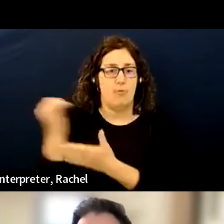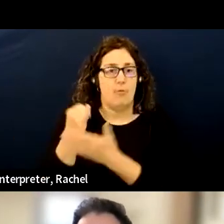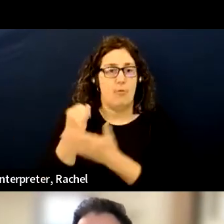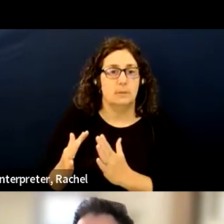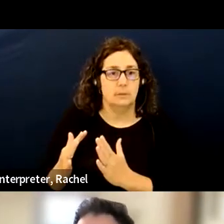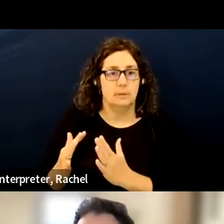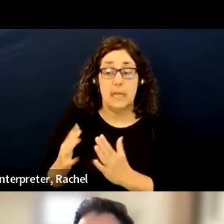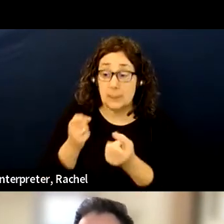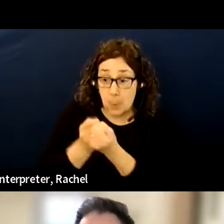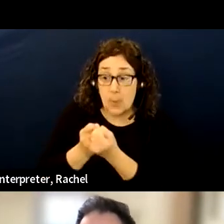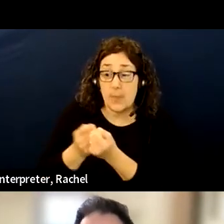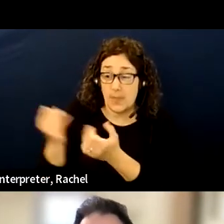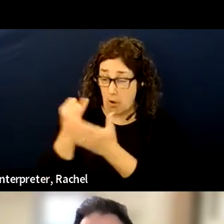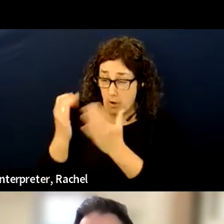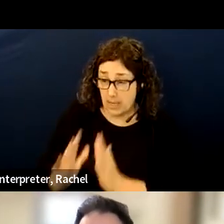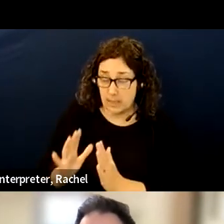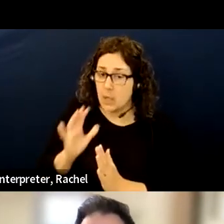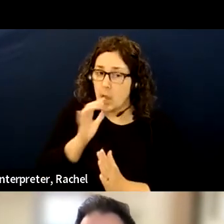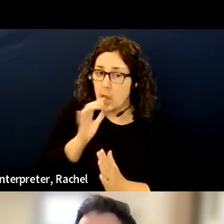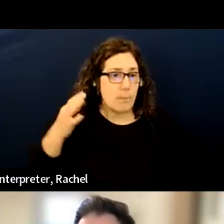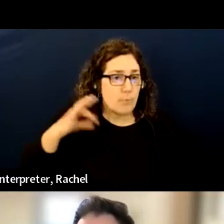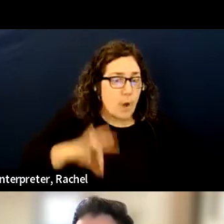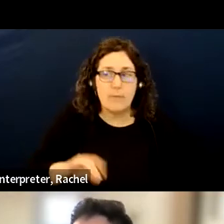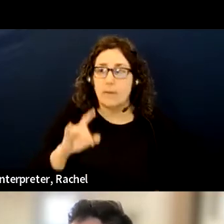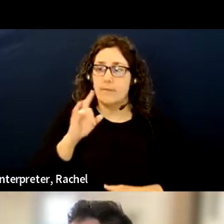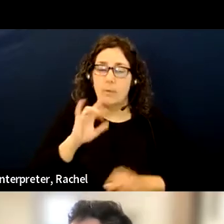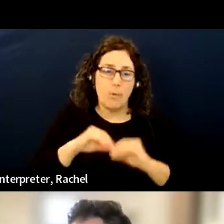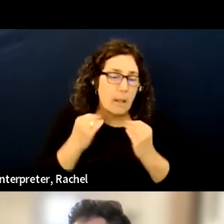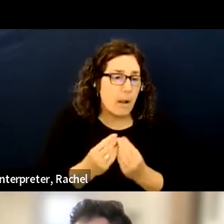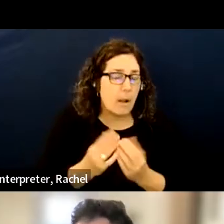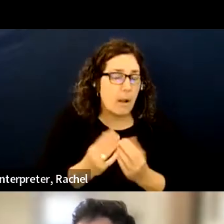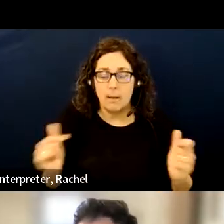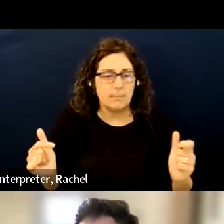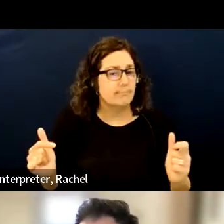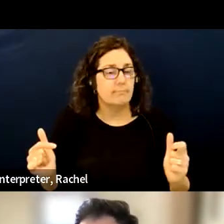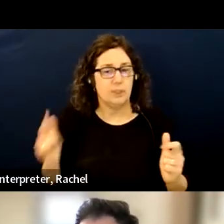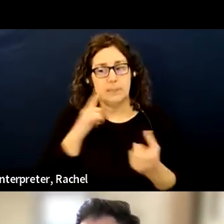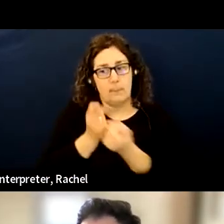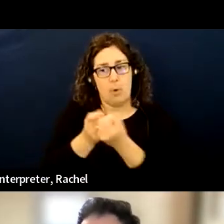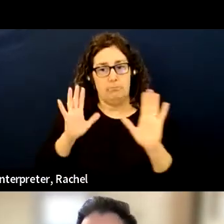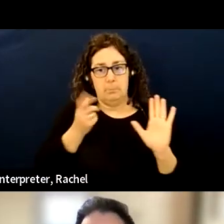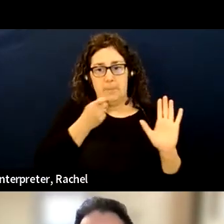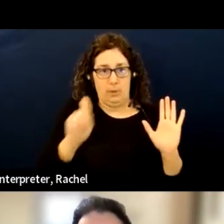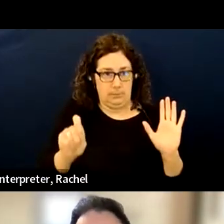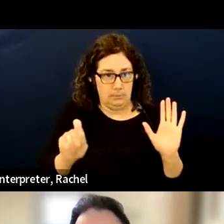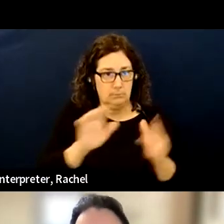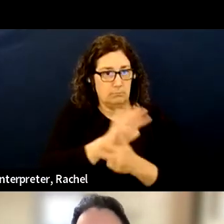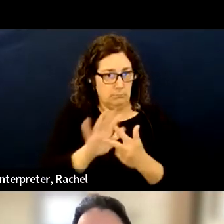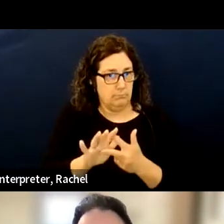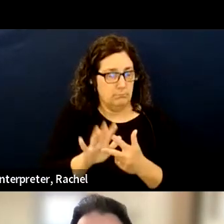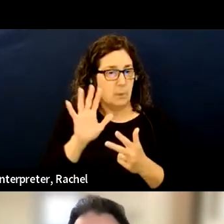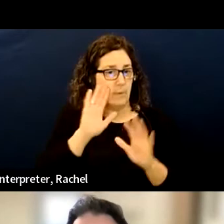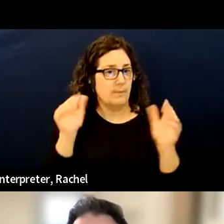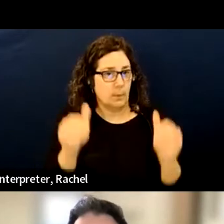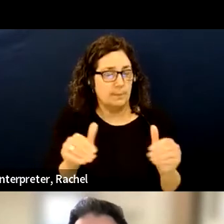artists and not just not-for-profits or collectives or organizations. So I know that's kind of a couple pieces there, but that's what I wanted